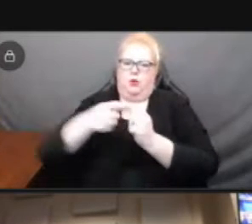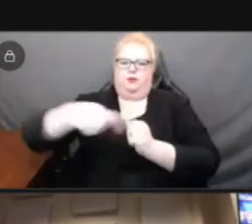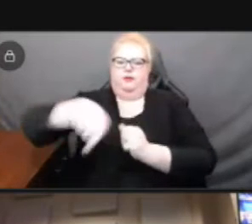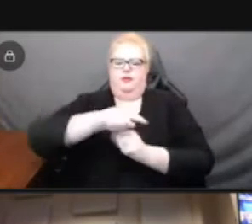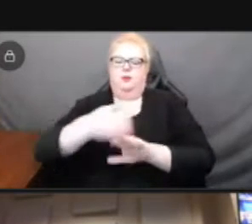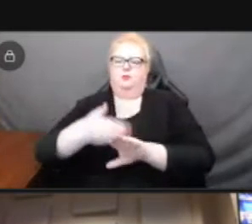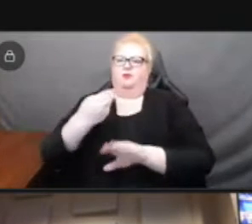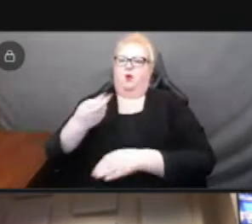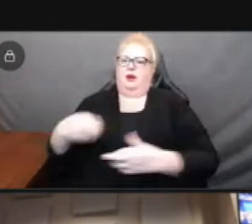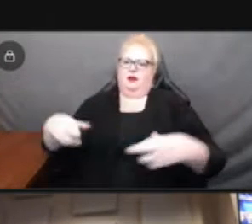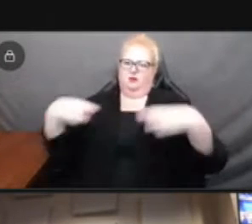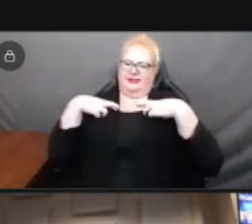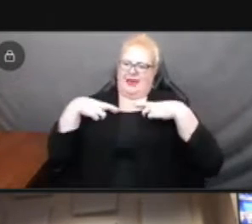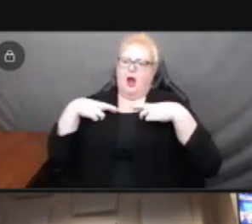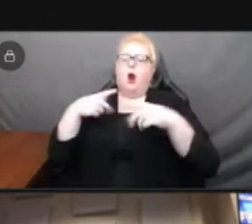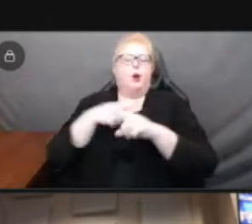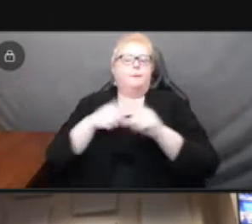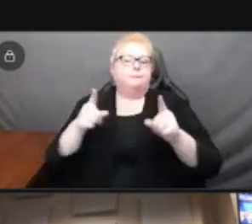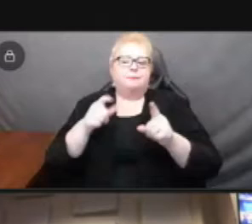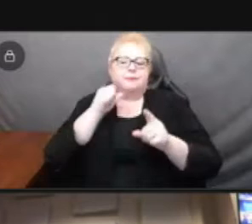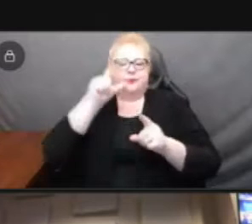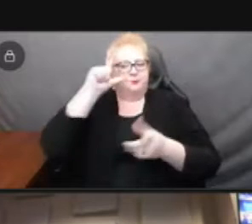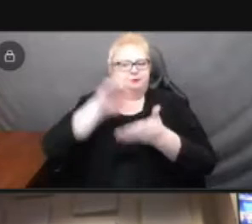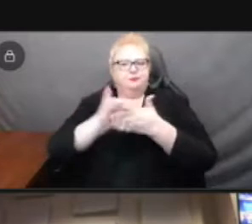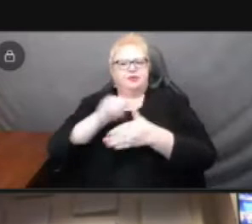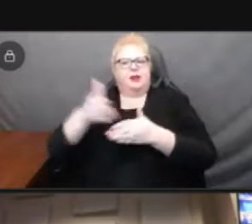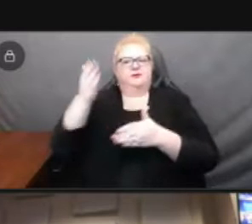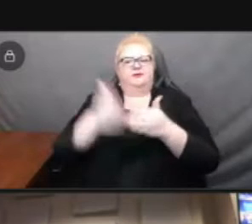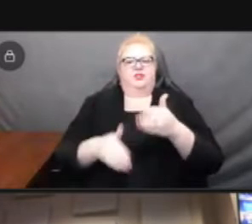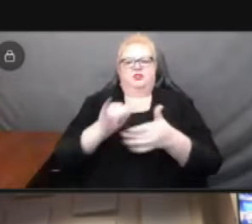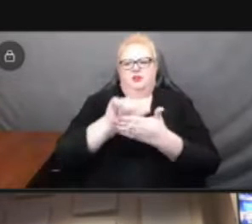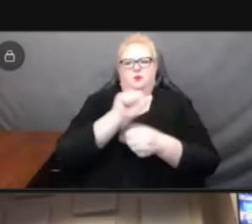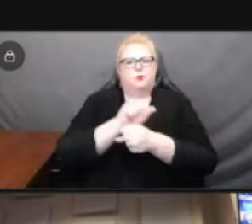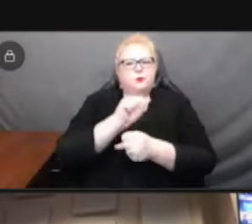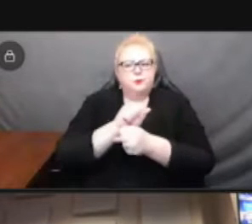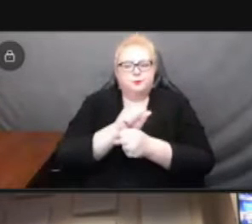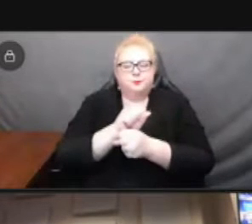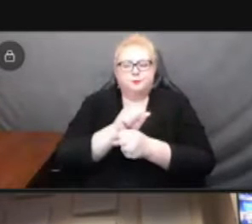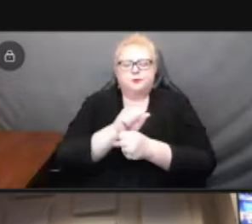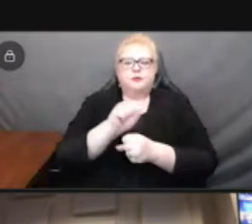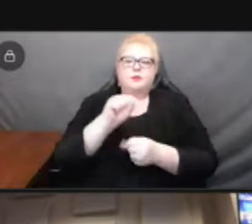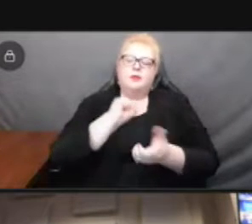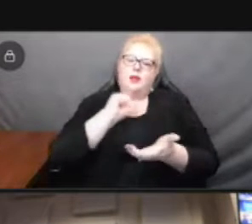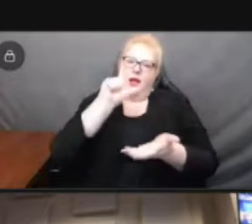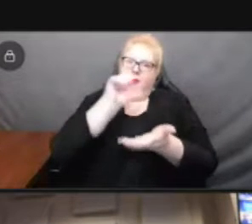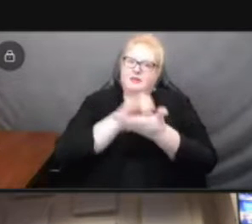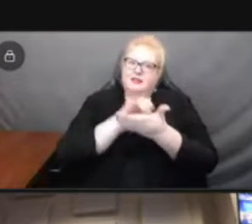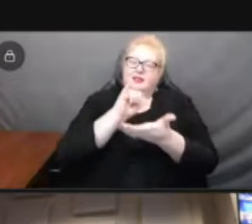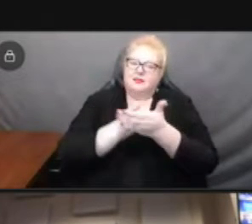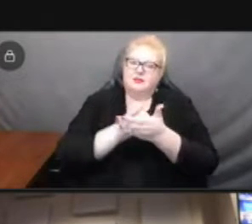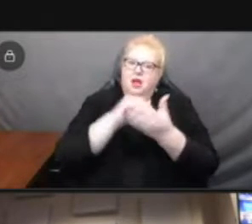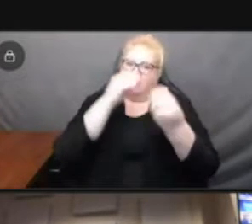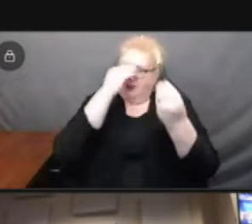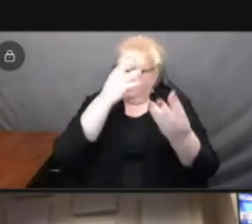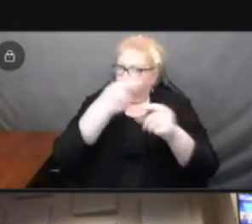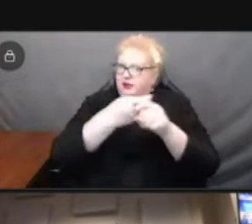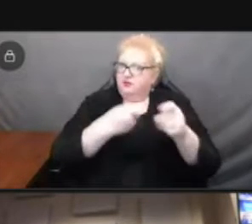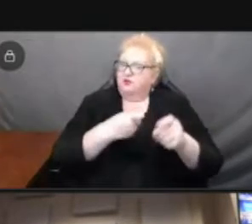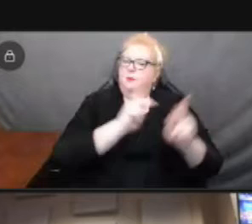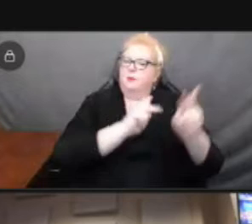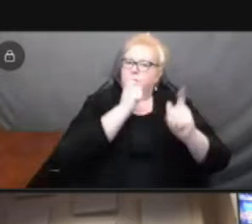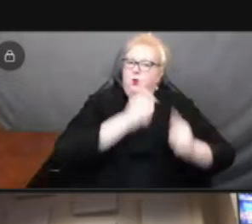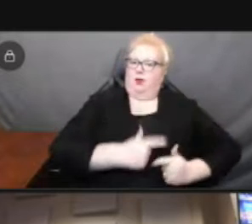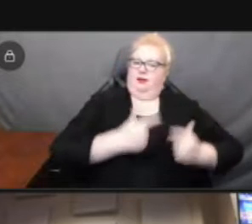think it has been completed, but the information that I received from the residents did have some